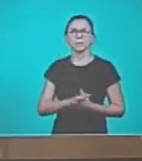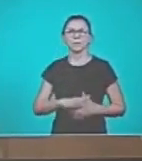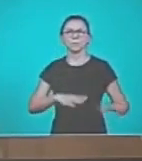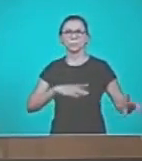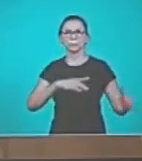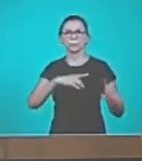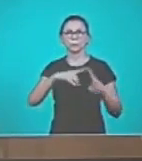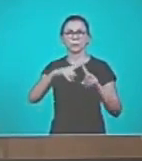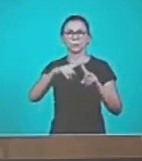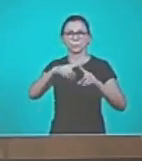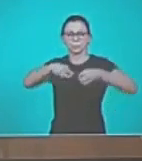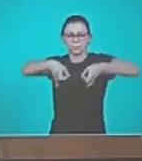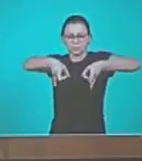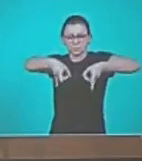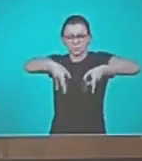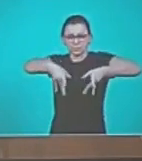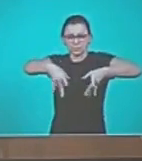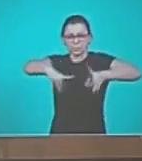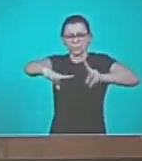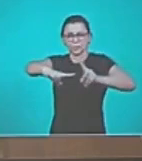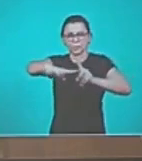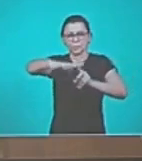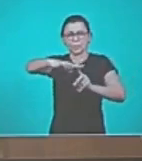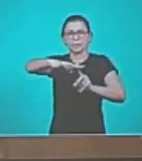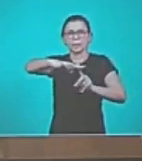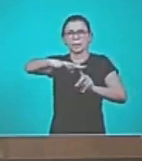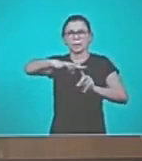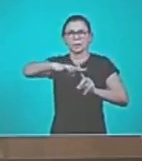front of a cemetery, and I saw a tomb.